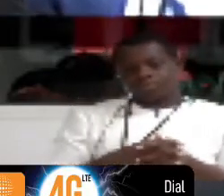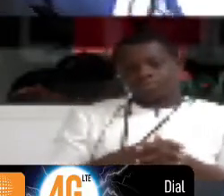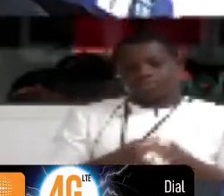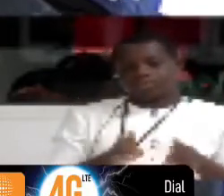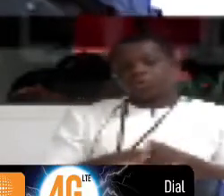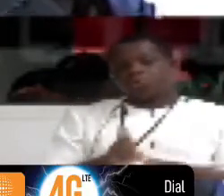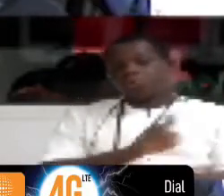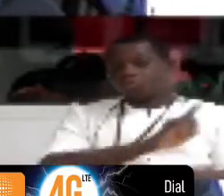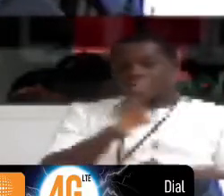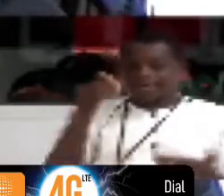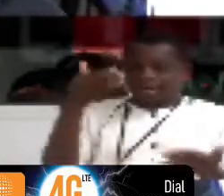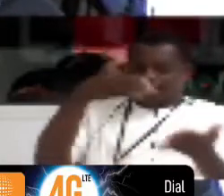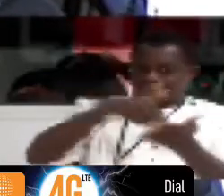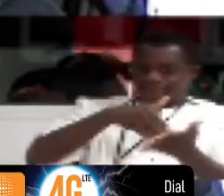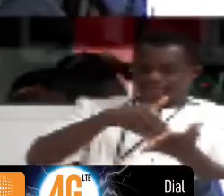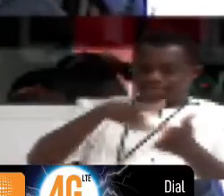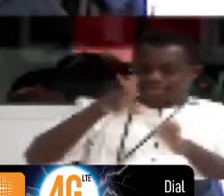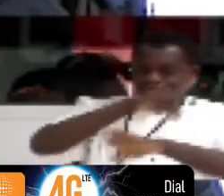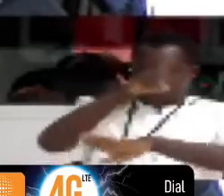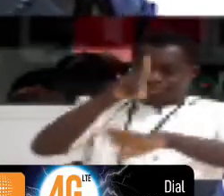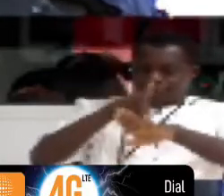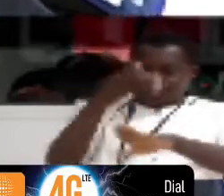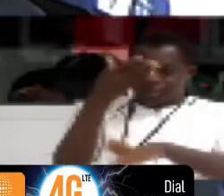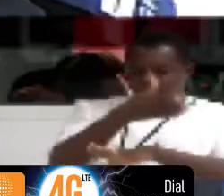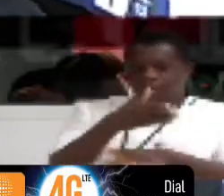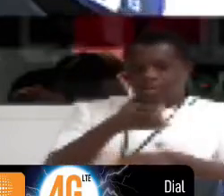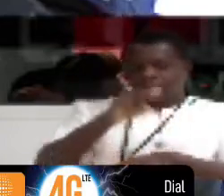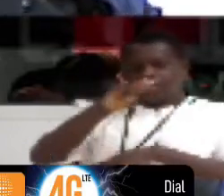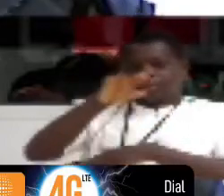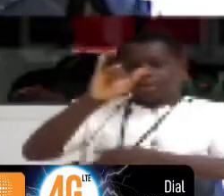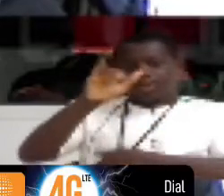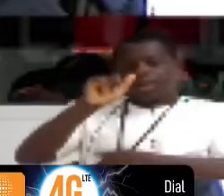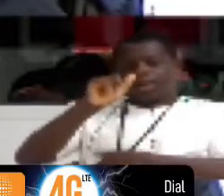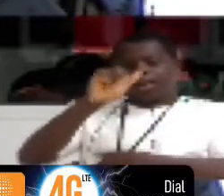Frara range to we got to the range.